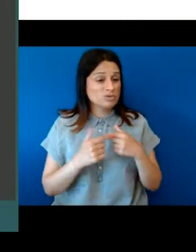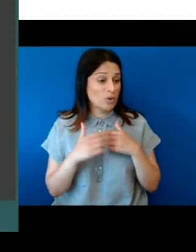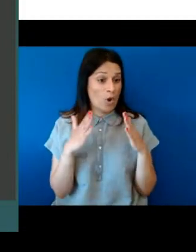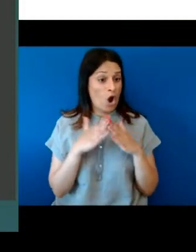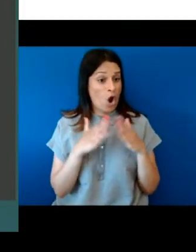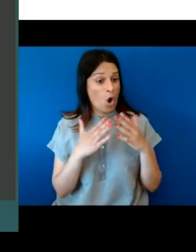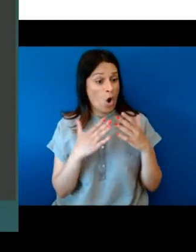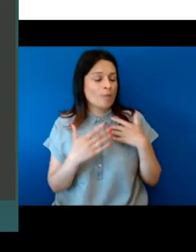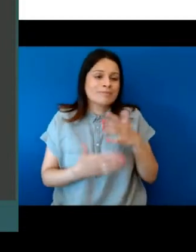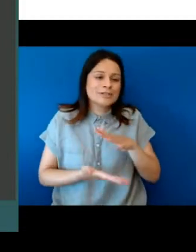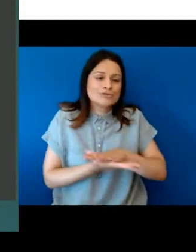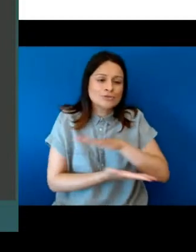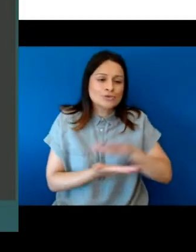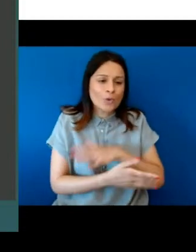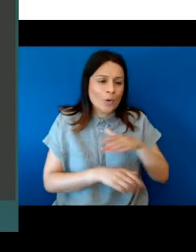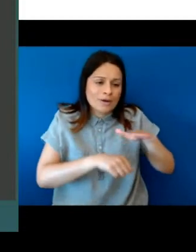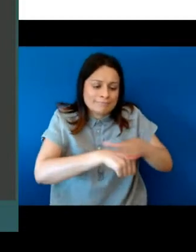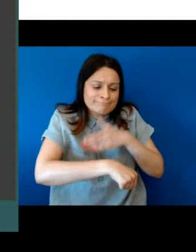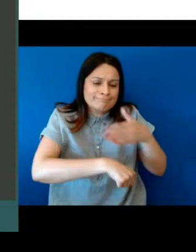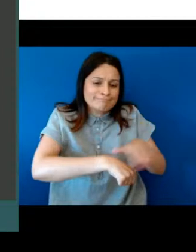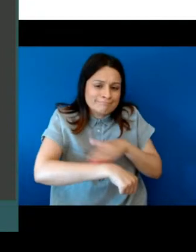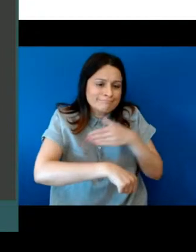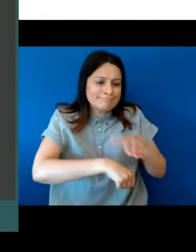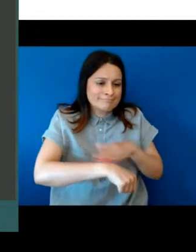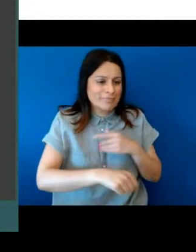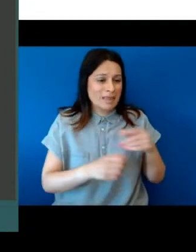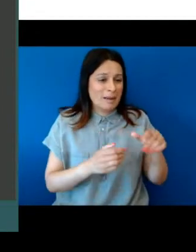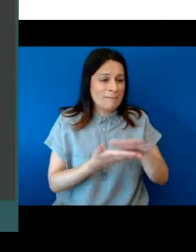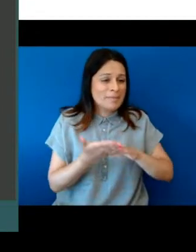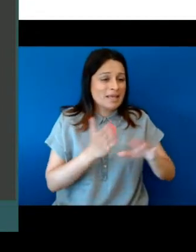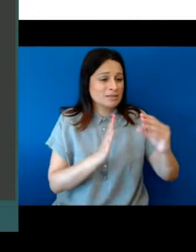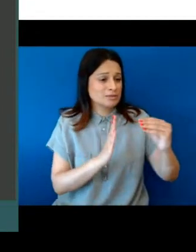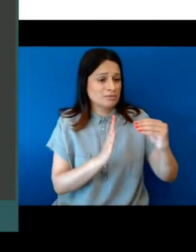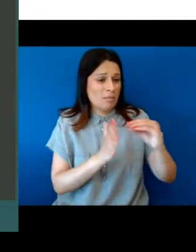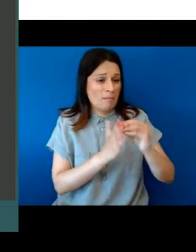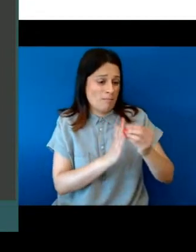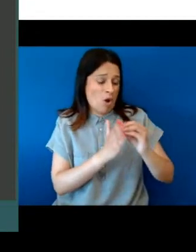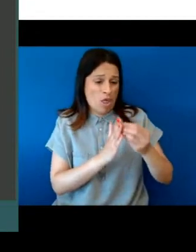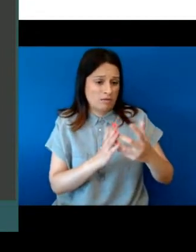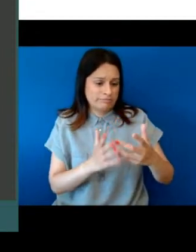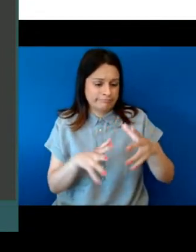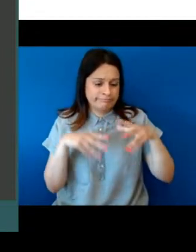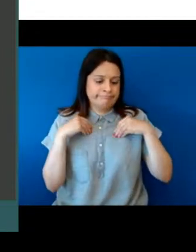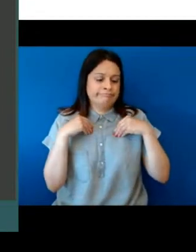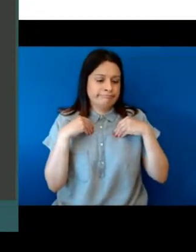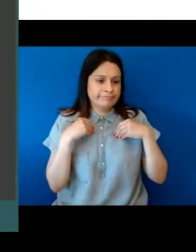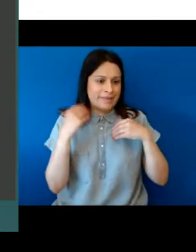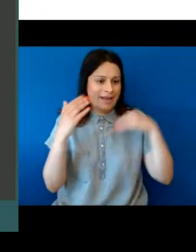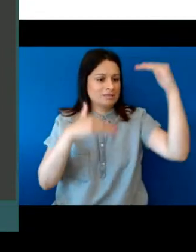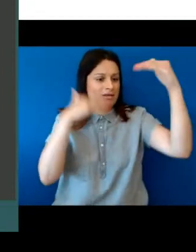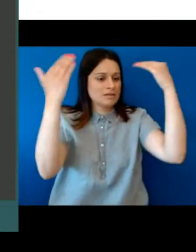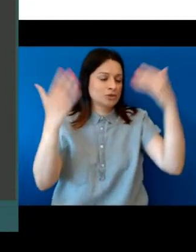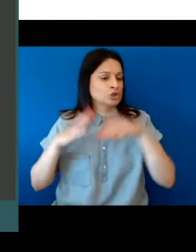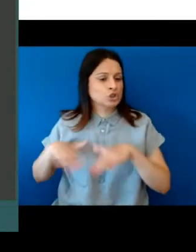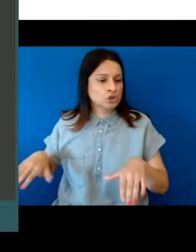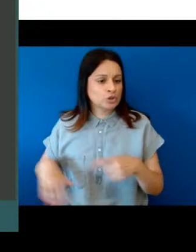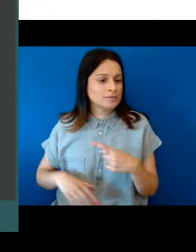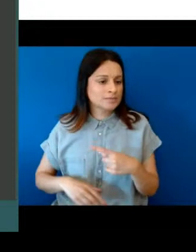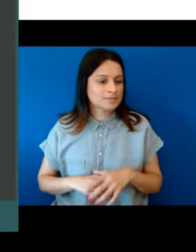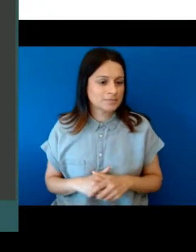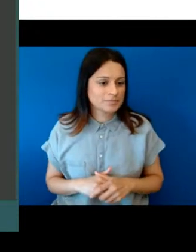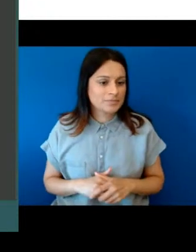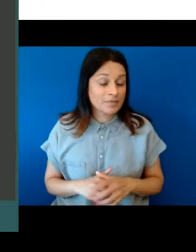which would just be transferring the pollen across to the ones that are affected. So, if possible, and if that pet will